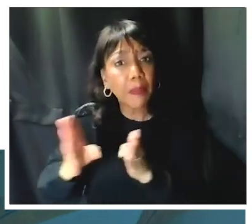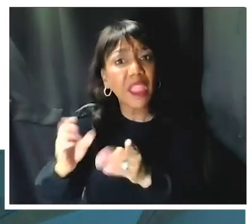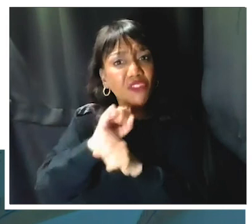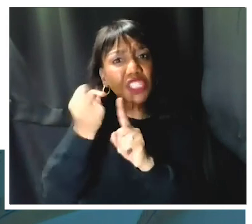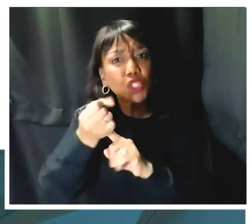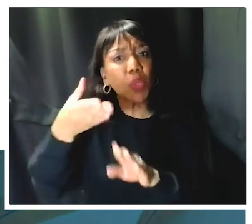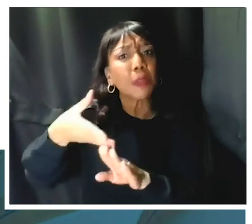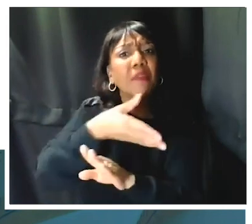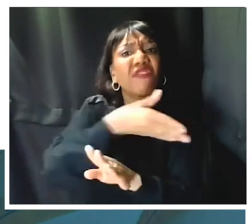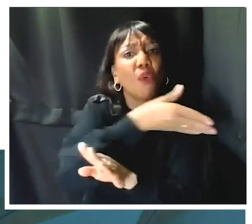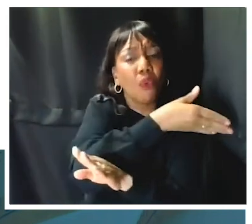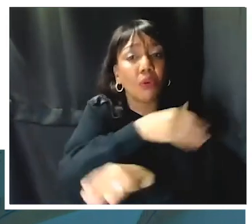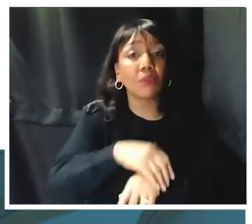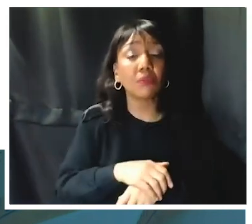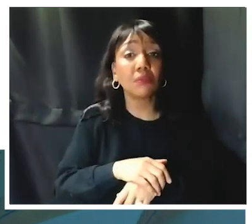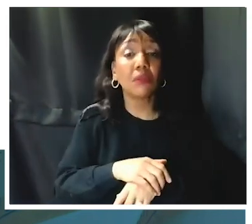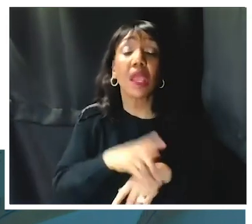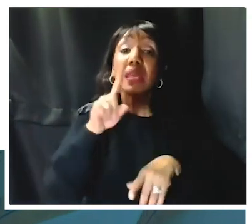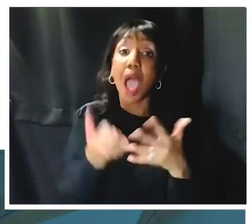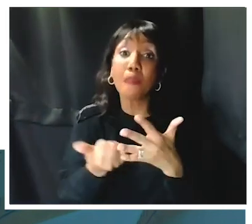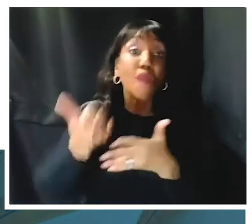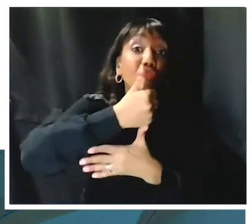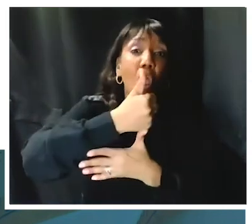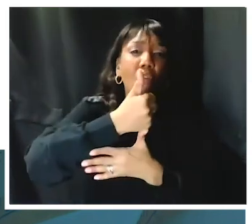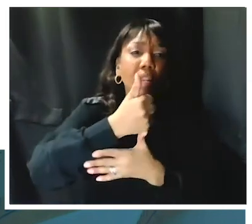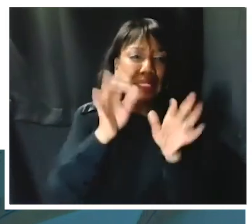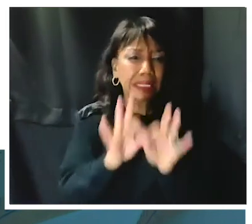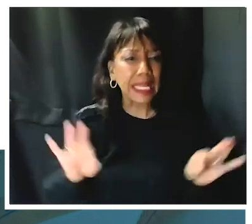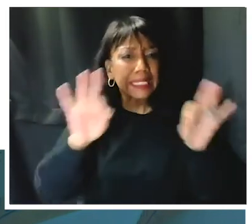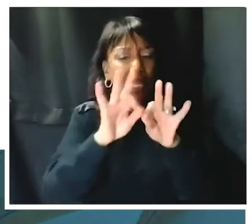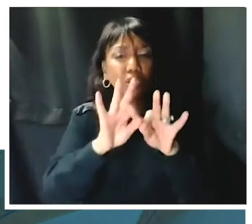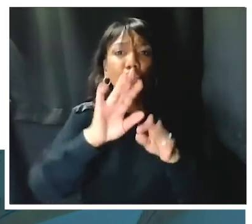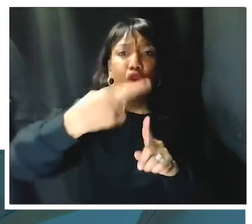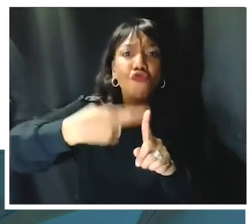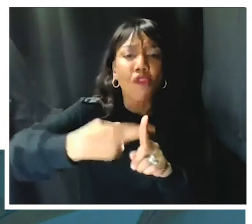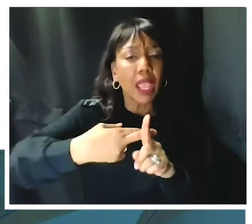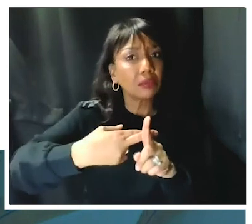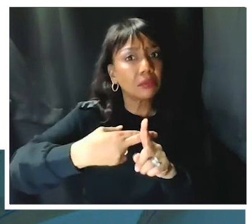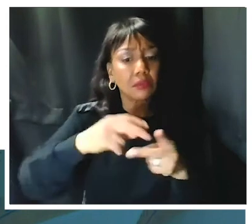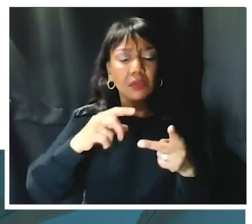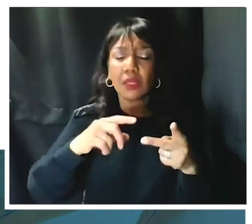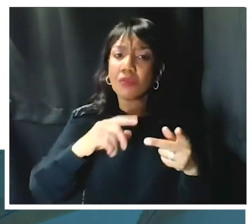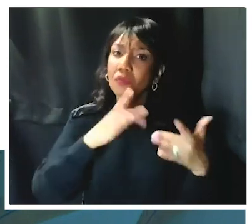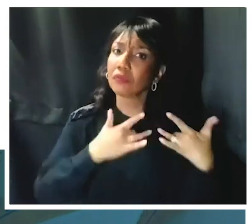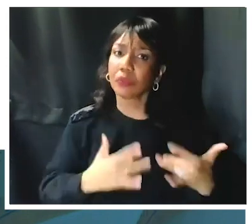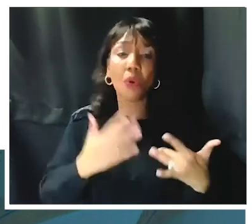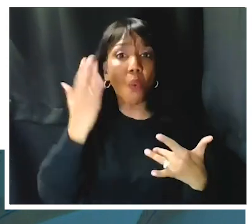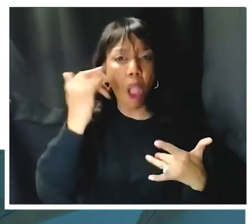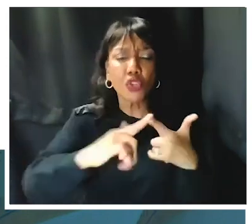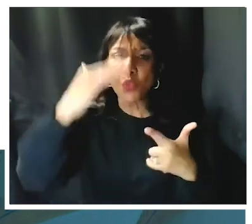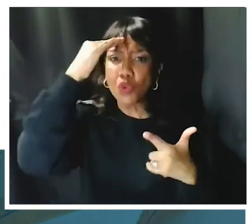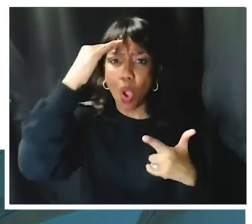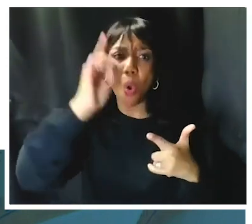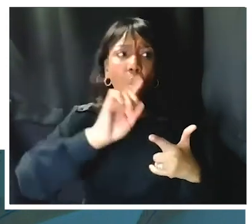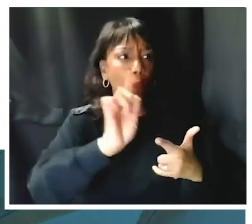those situations. At the top of your list should be the essentials, your rent payment, primarily so that you know